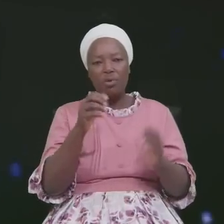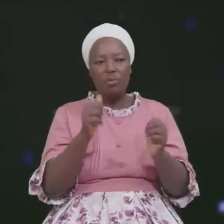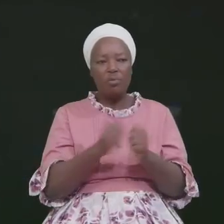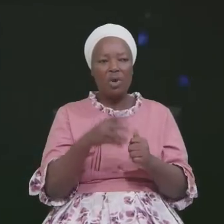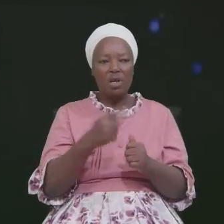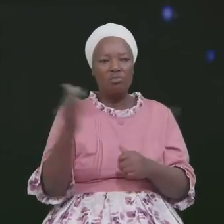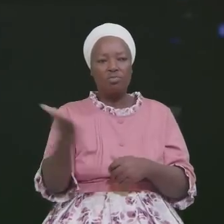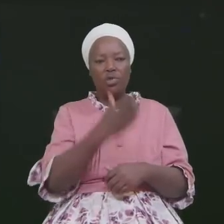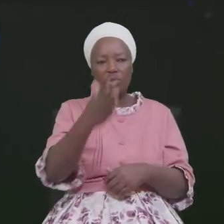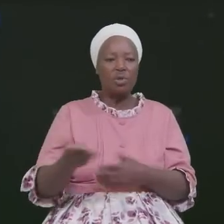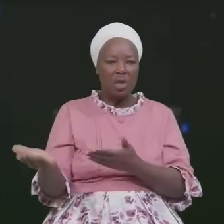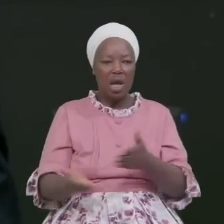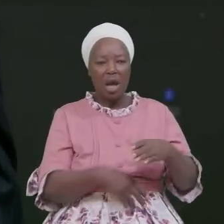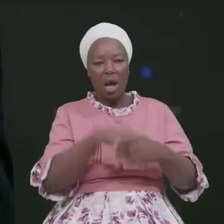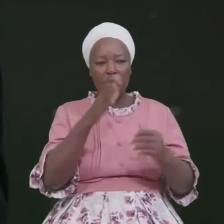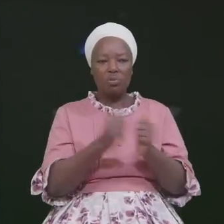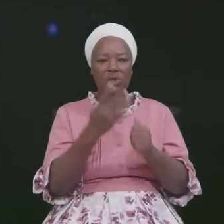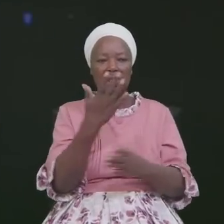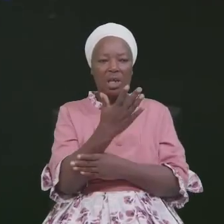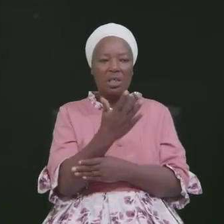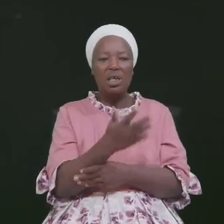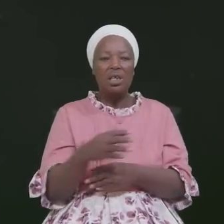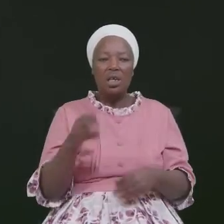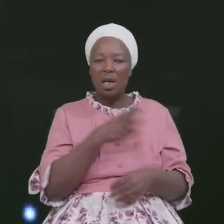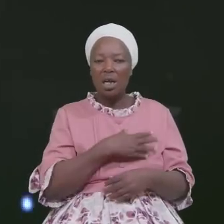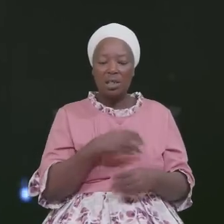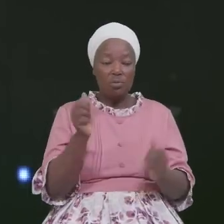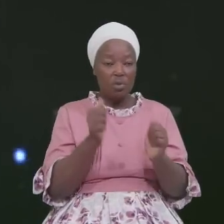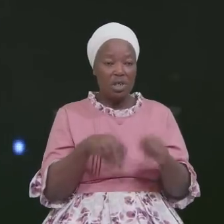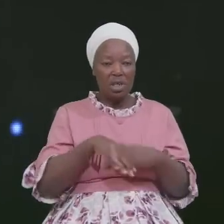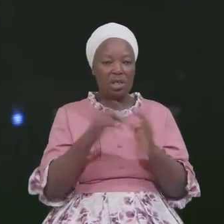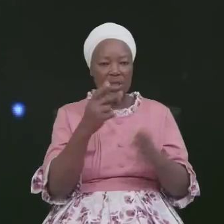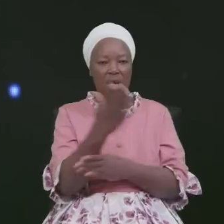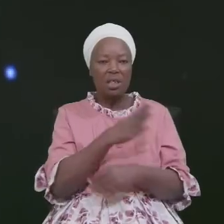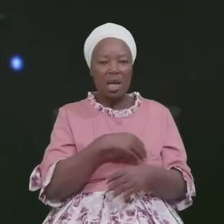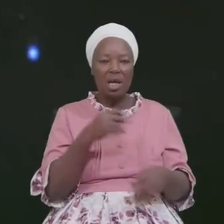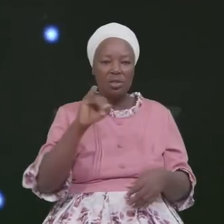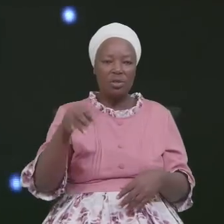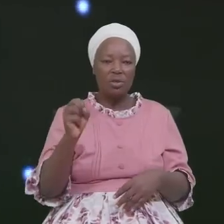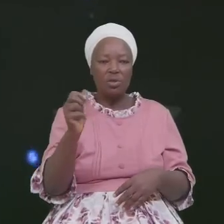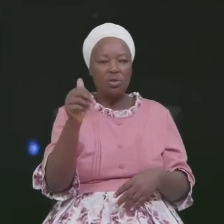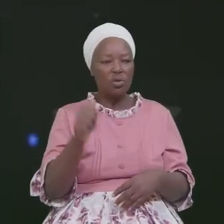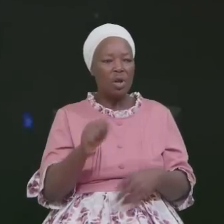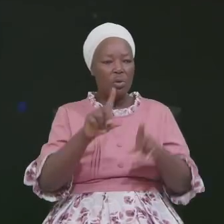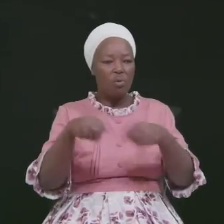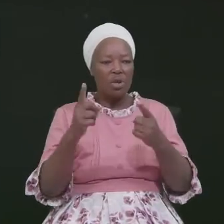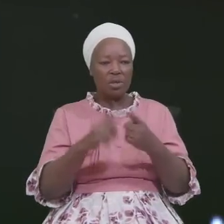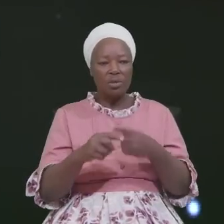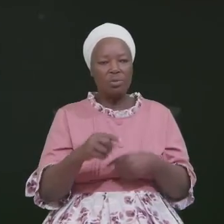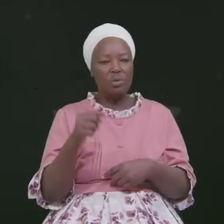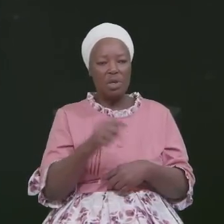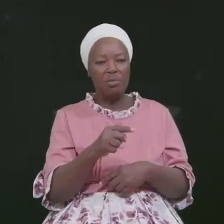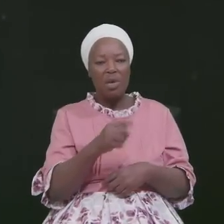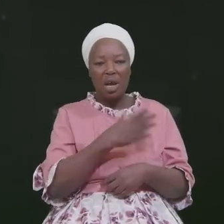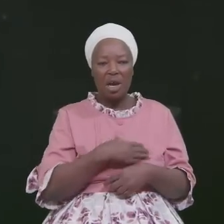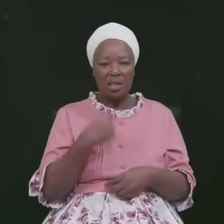drawn in his hand. And Joshua went unto him and said unto him,